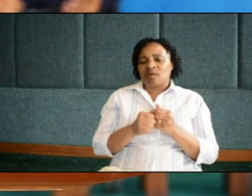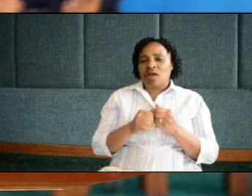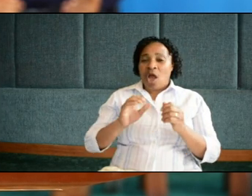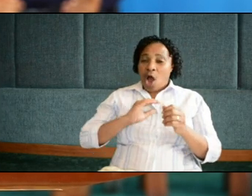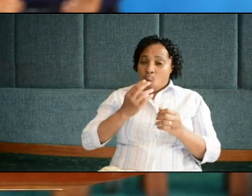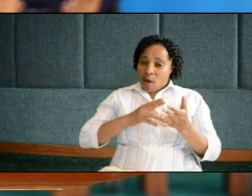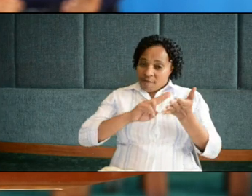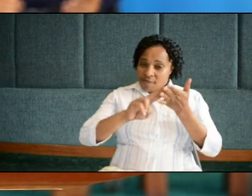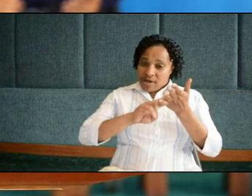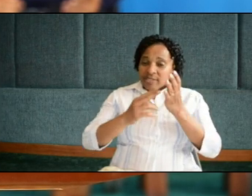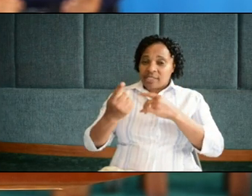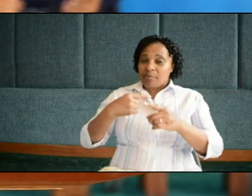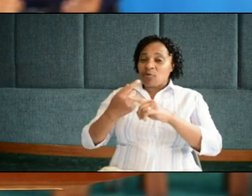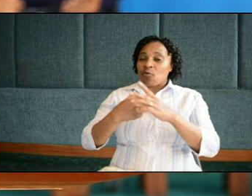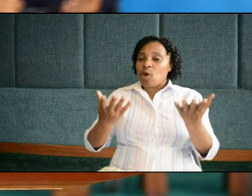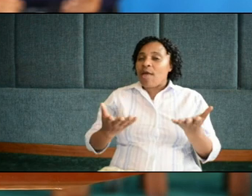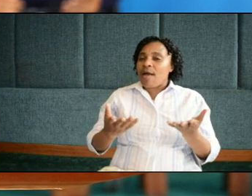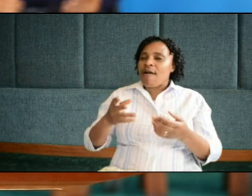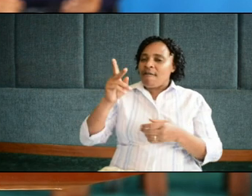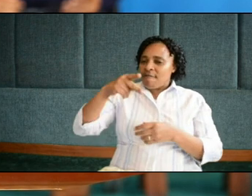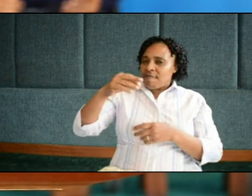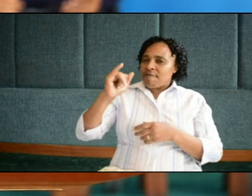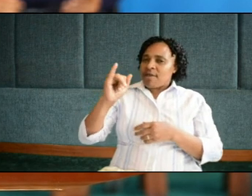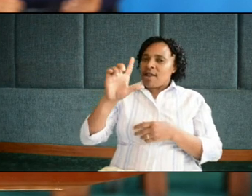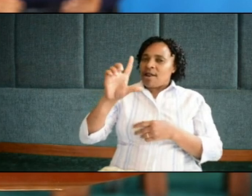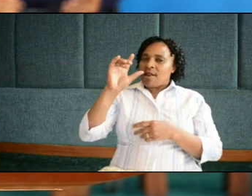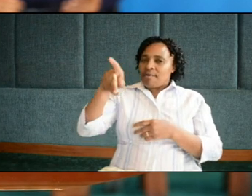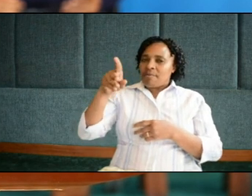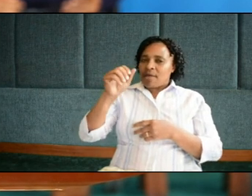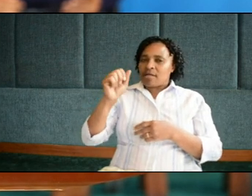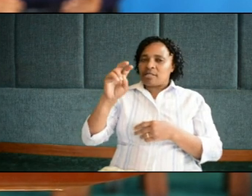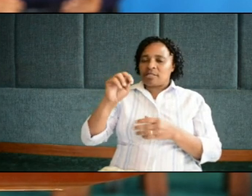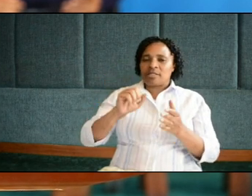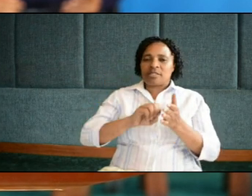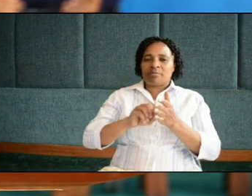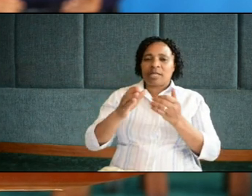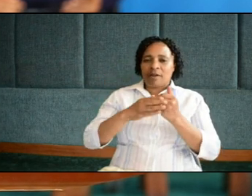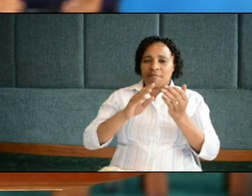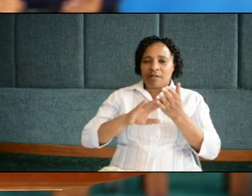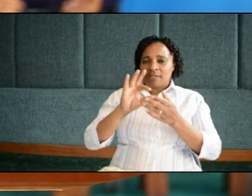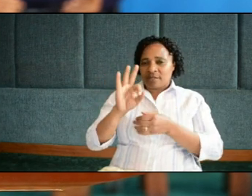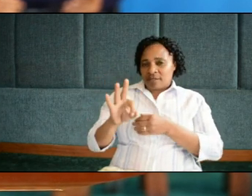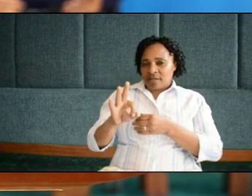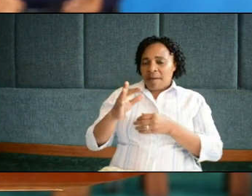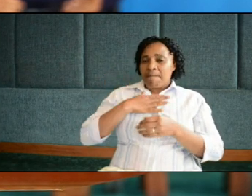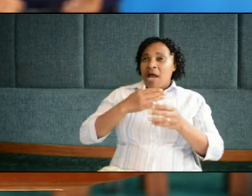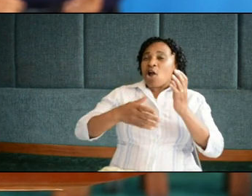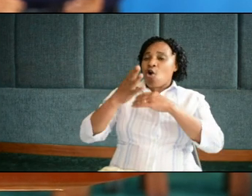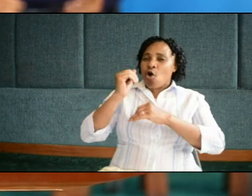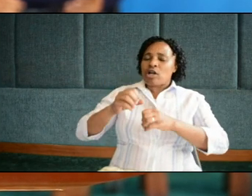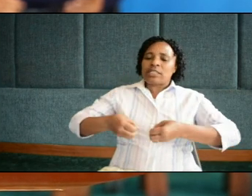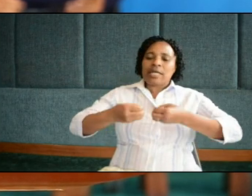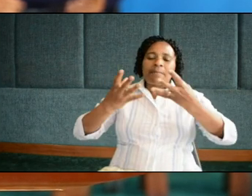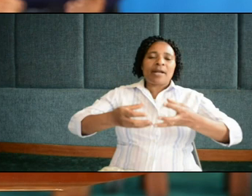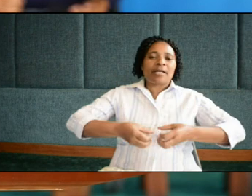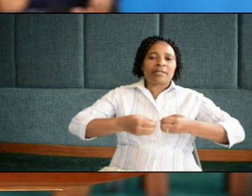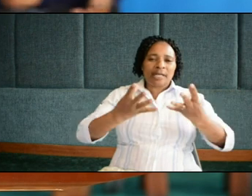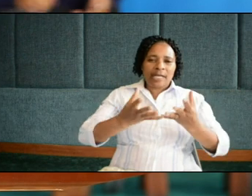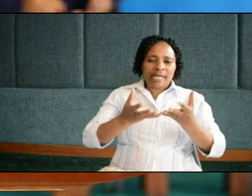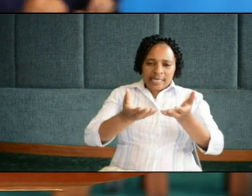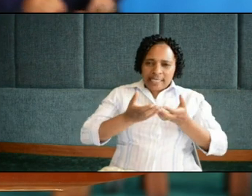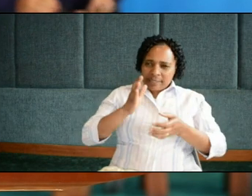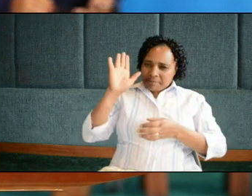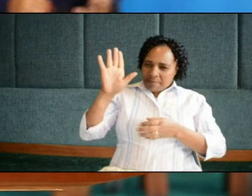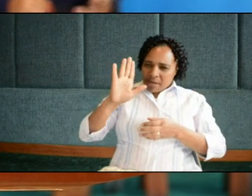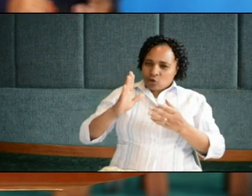Our key verse comes from Philippians 4, verse 19, and it reads, "My God shall supply all you need according